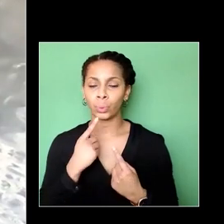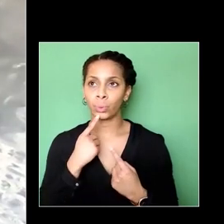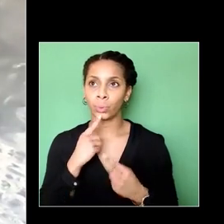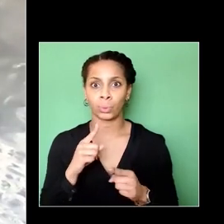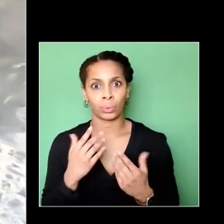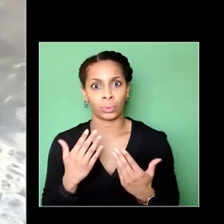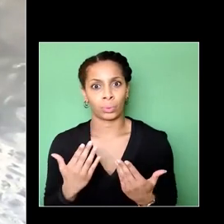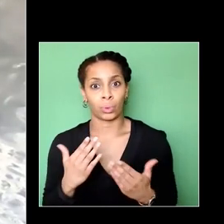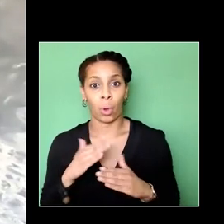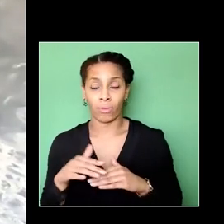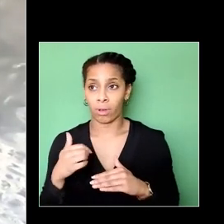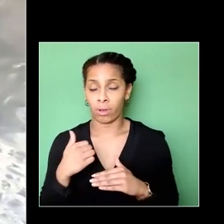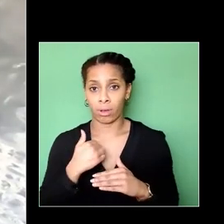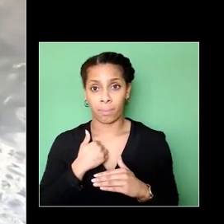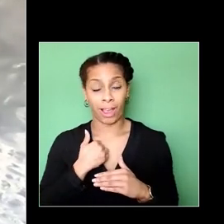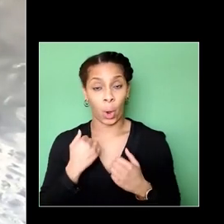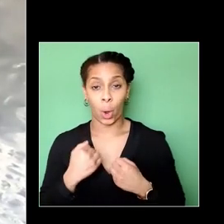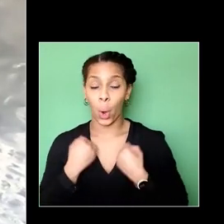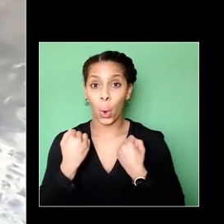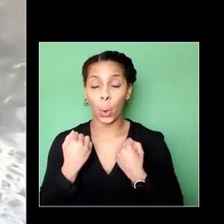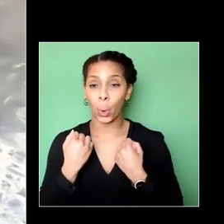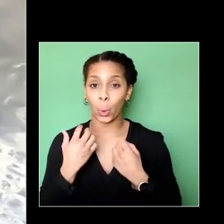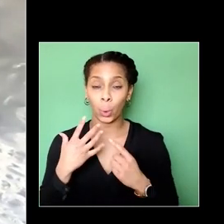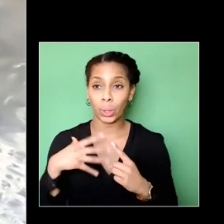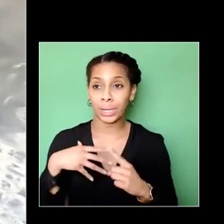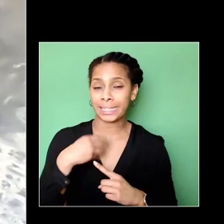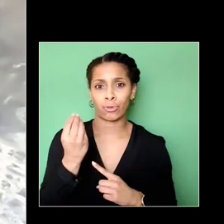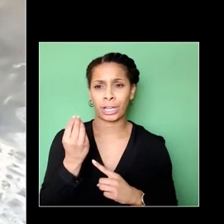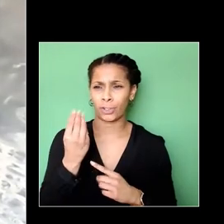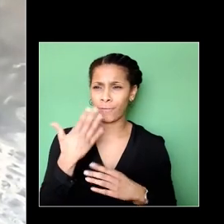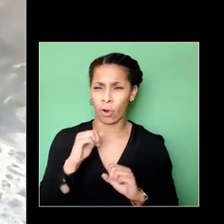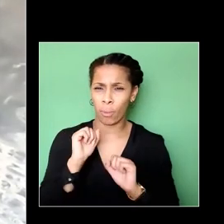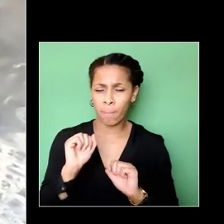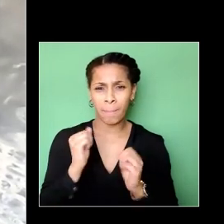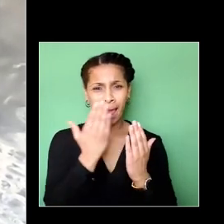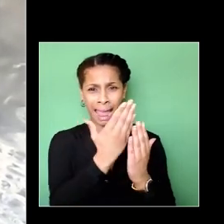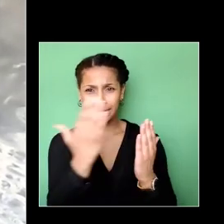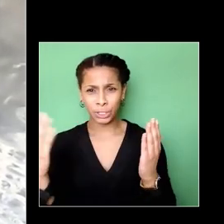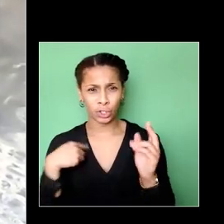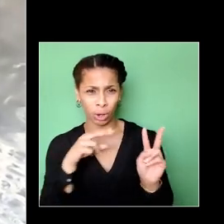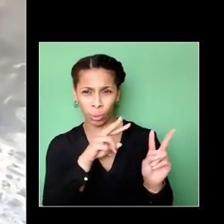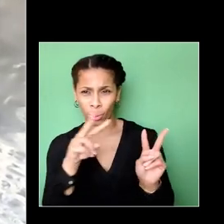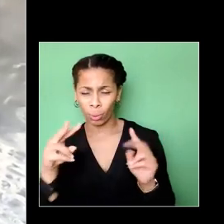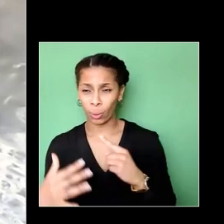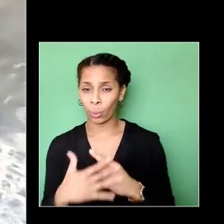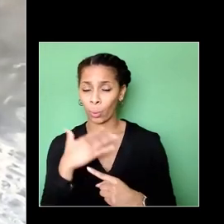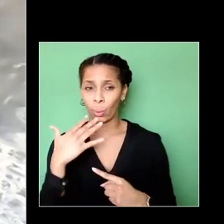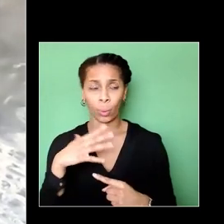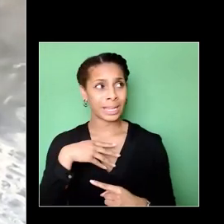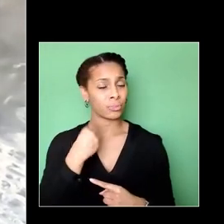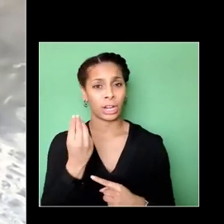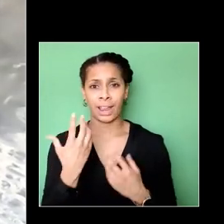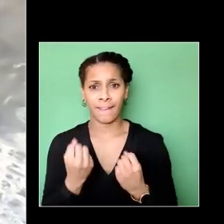own inspiration by seeing what this exhibition represents, because, you know, we had